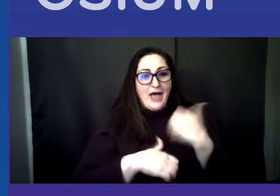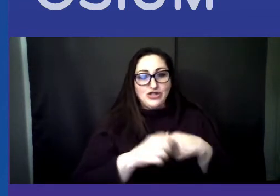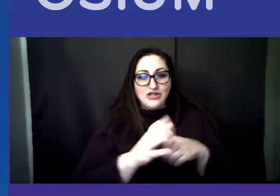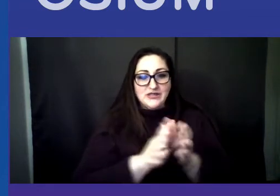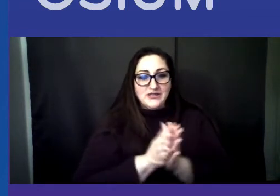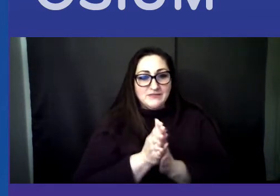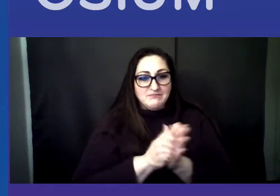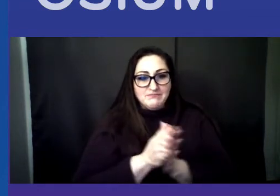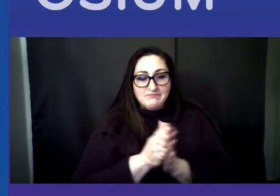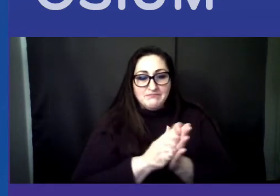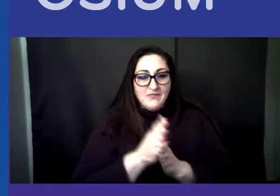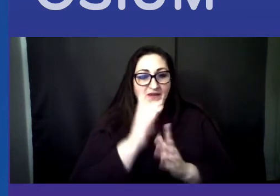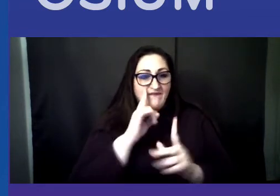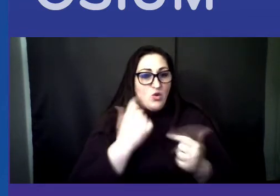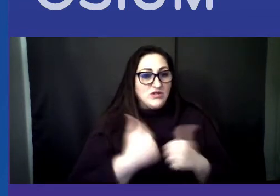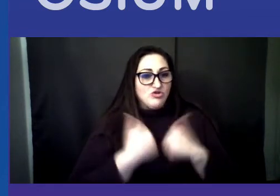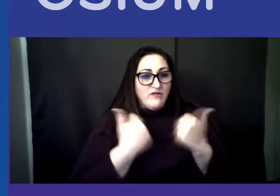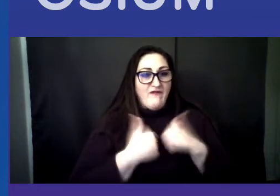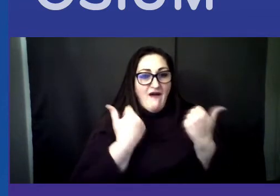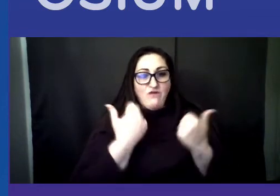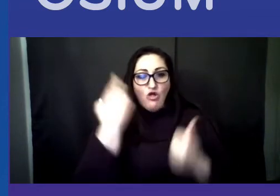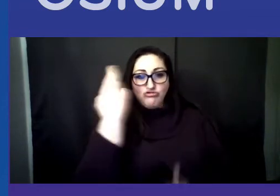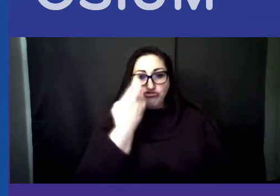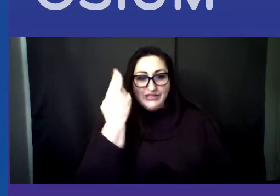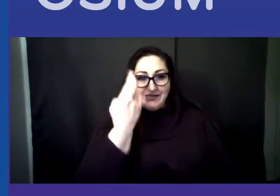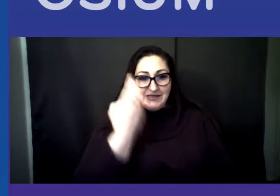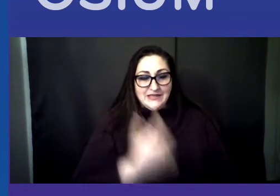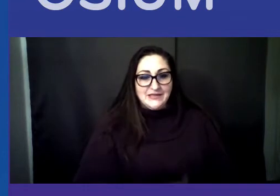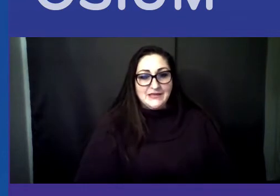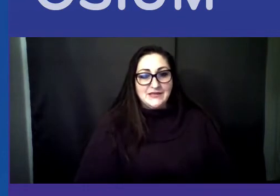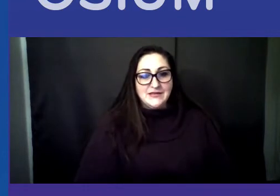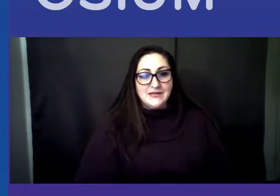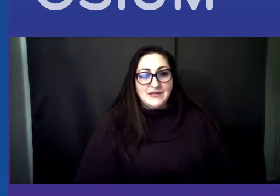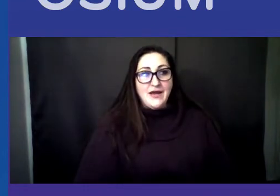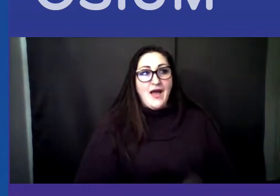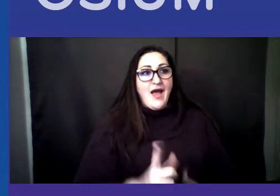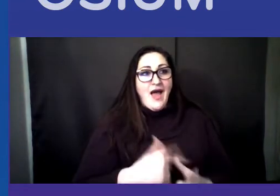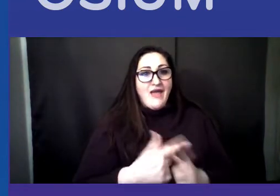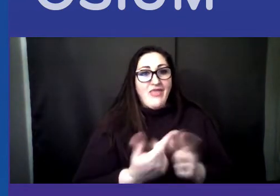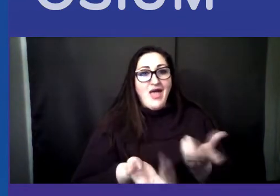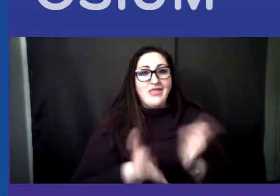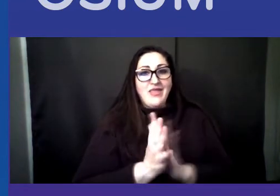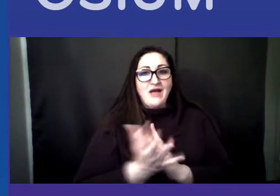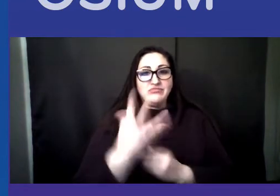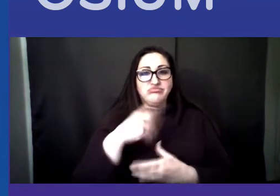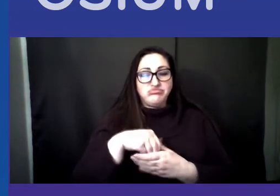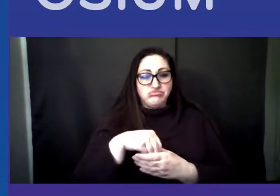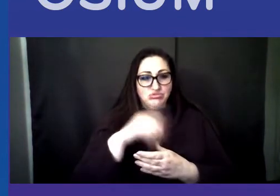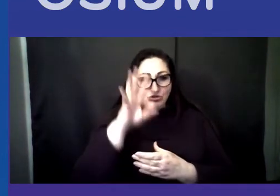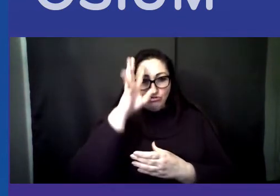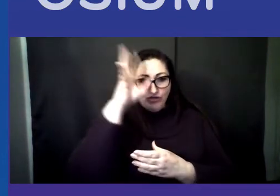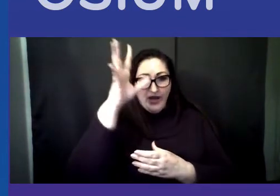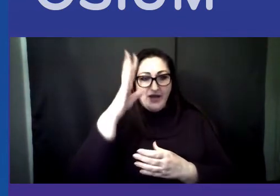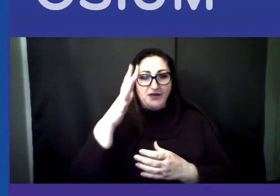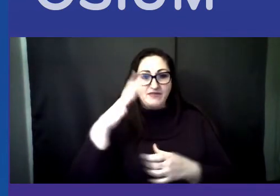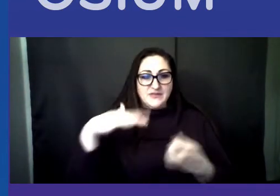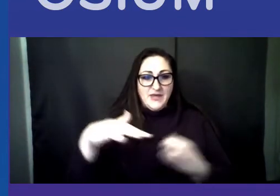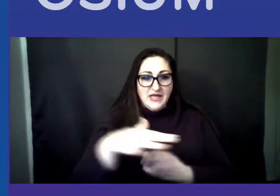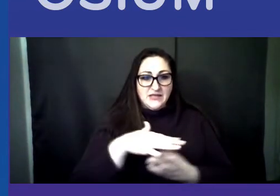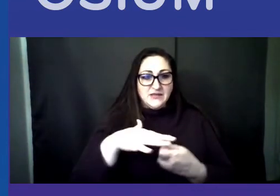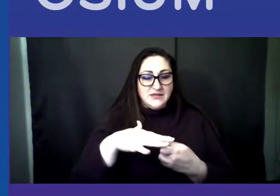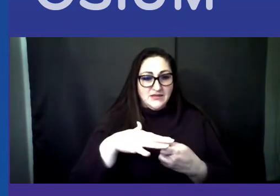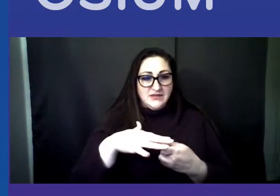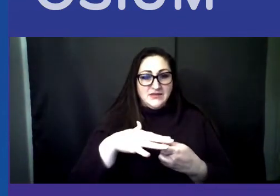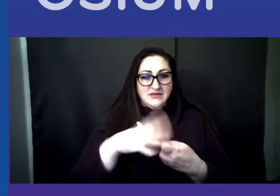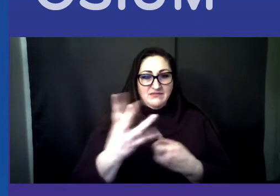for survival reasons, and to then be asked back into creative space. So for example, here in Oklahoma, because